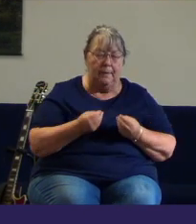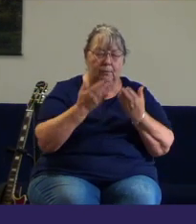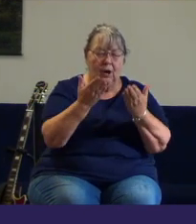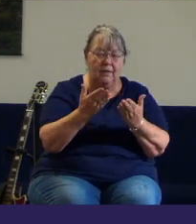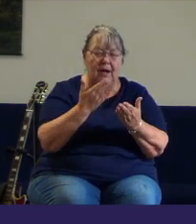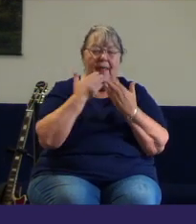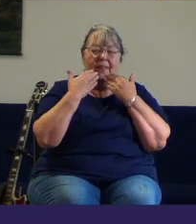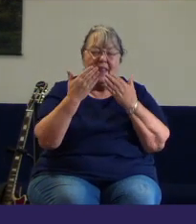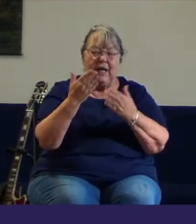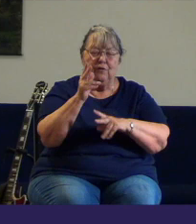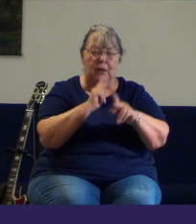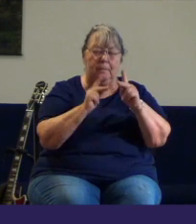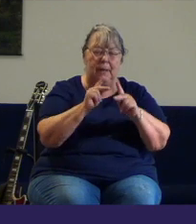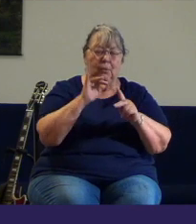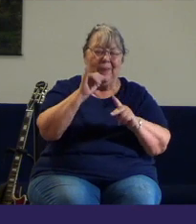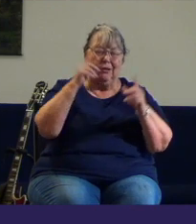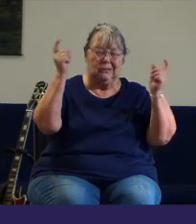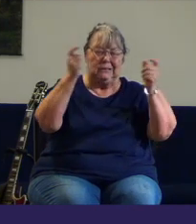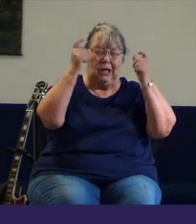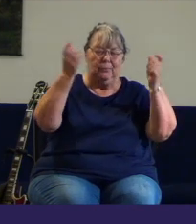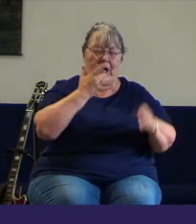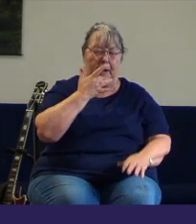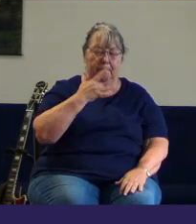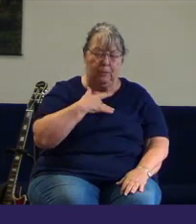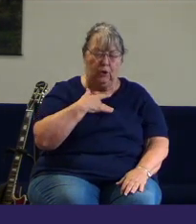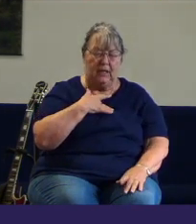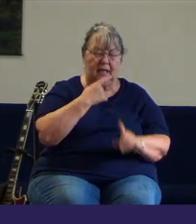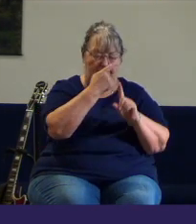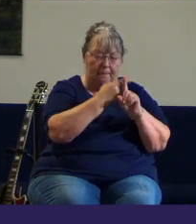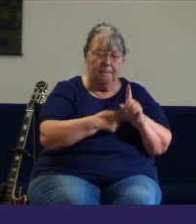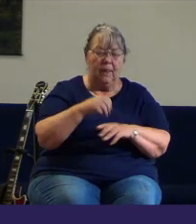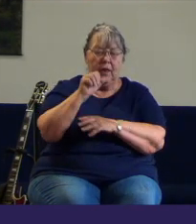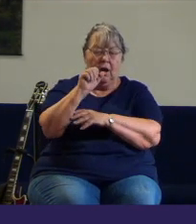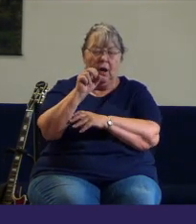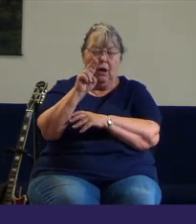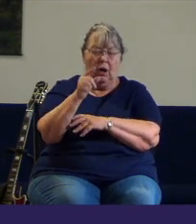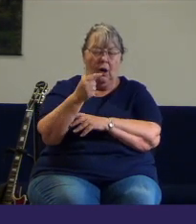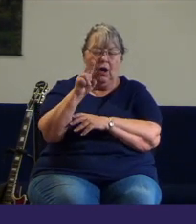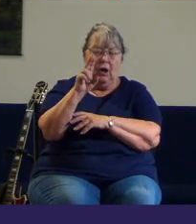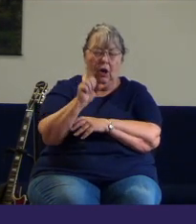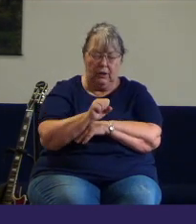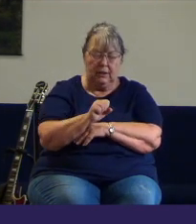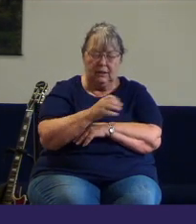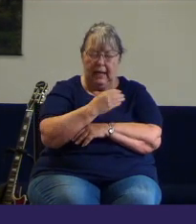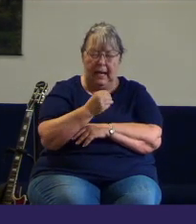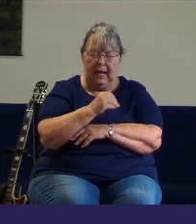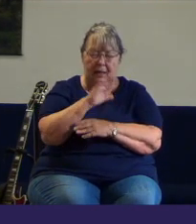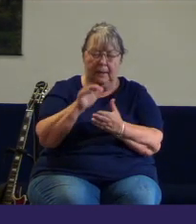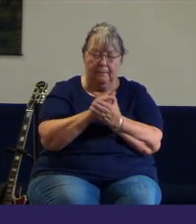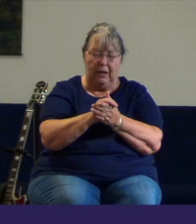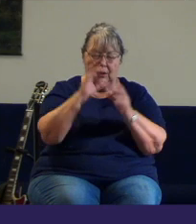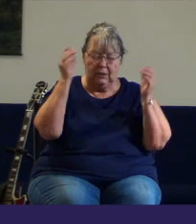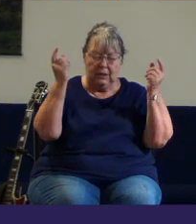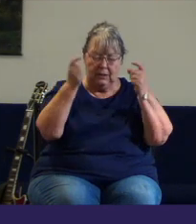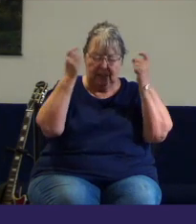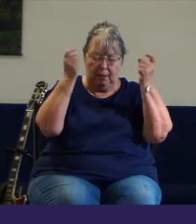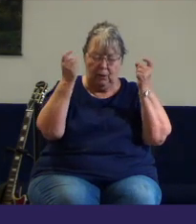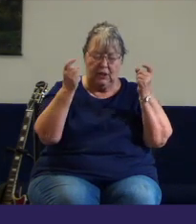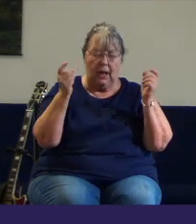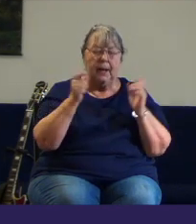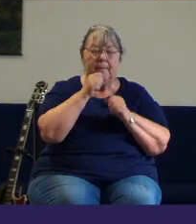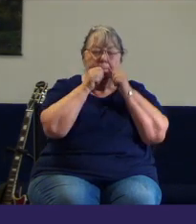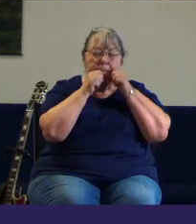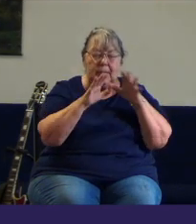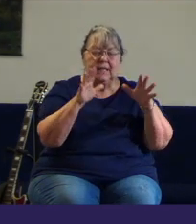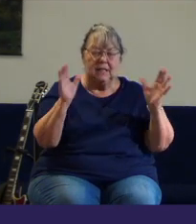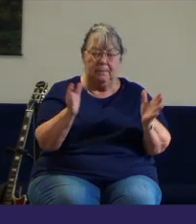birthdays in the month of August. I pray that You'd embrace them as well. And anniversaries, Lord, would You embrace them and bless them and encourage them? And